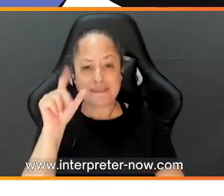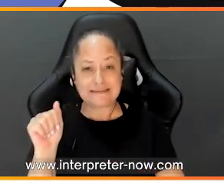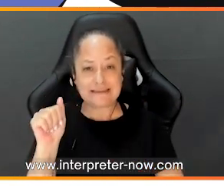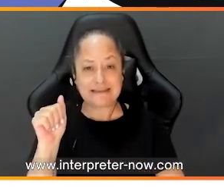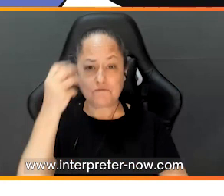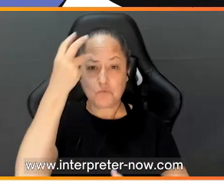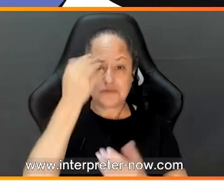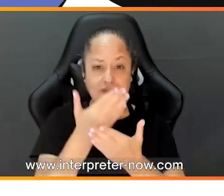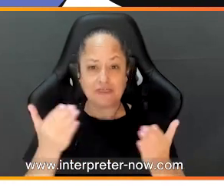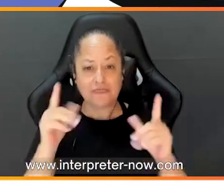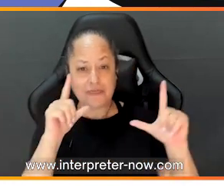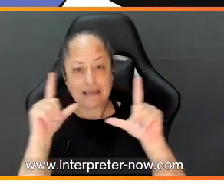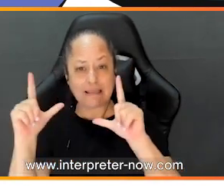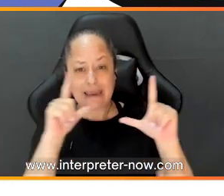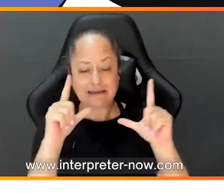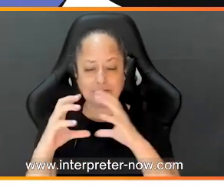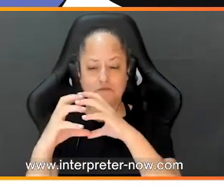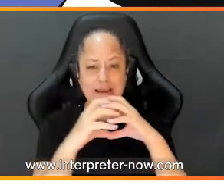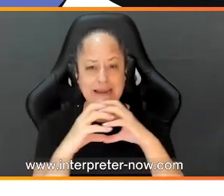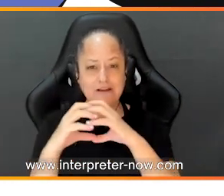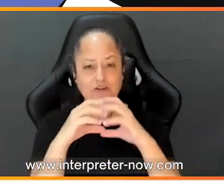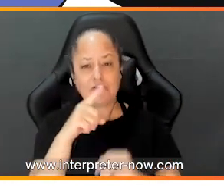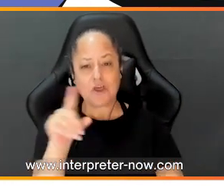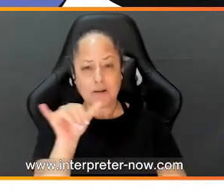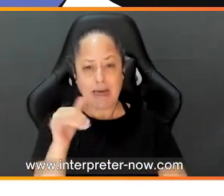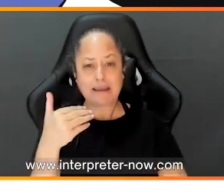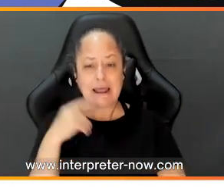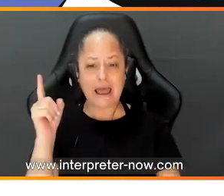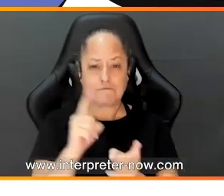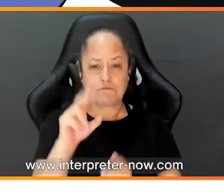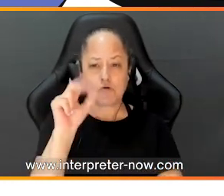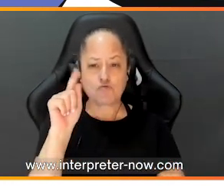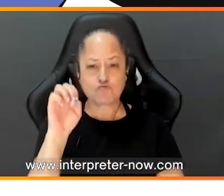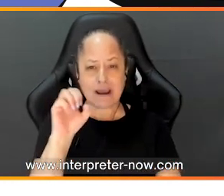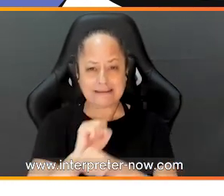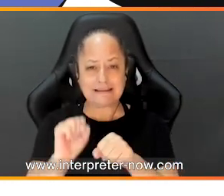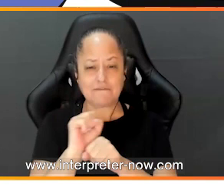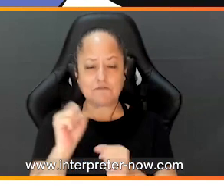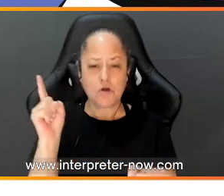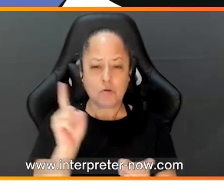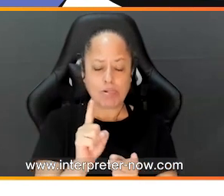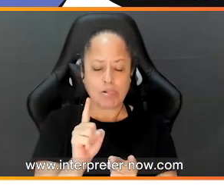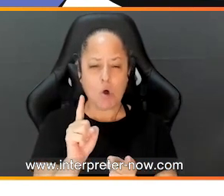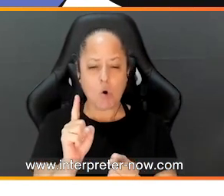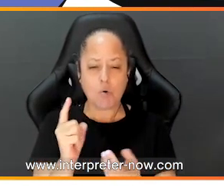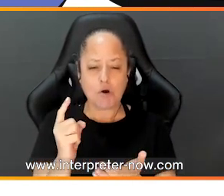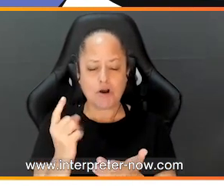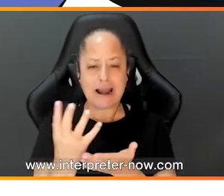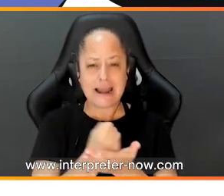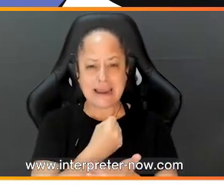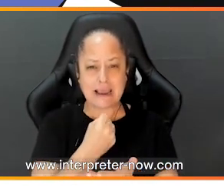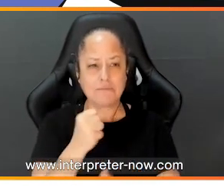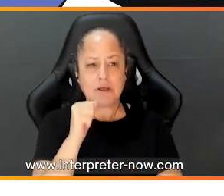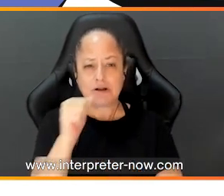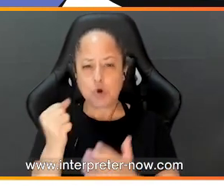them. When you think of even marketing and messaging, it really downplayed the fact that this was created with and for the